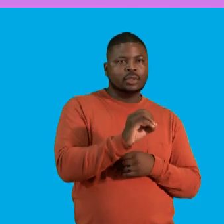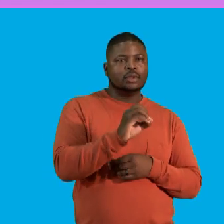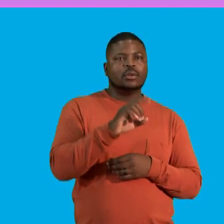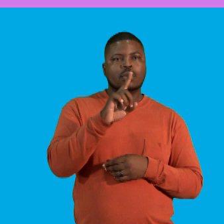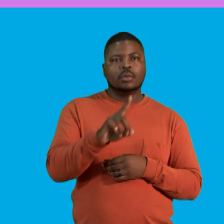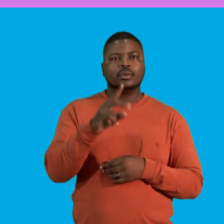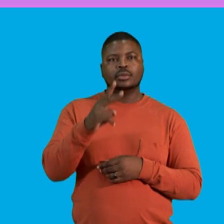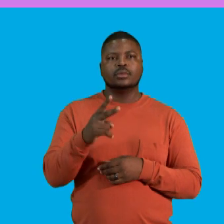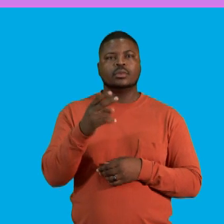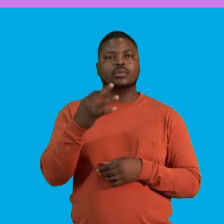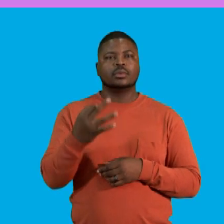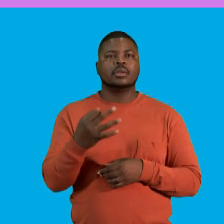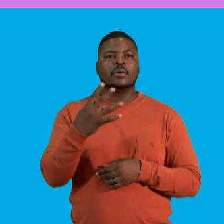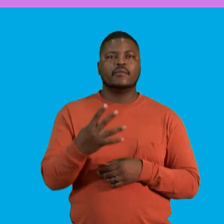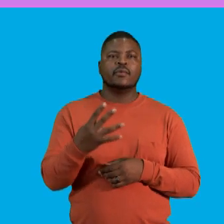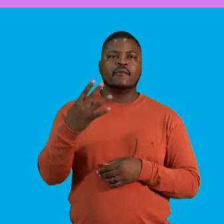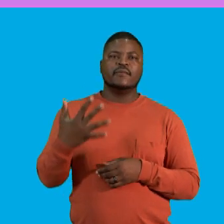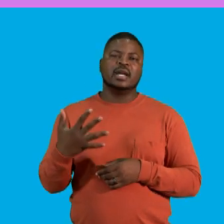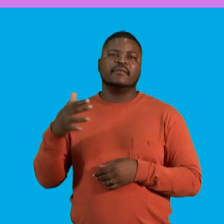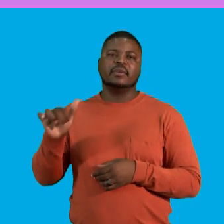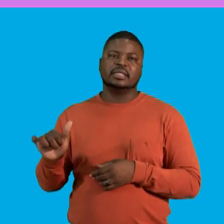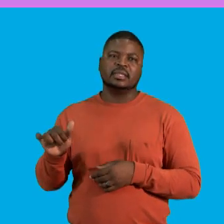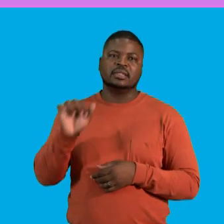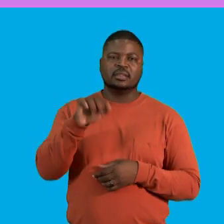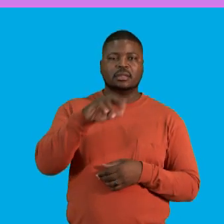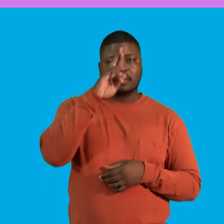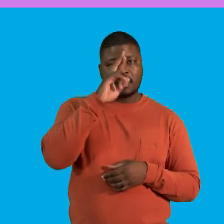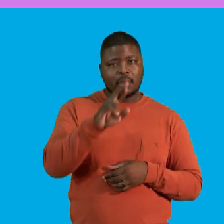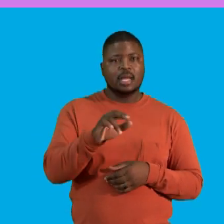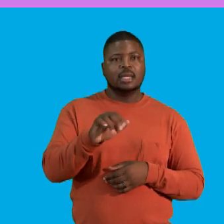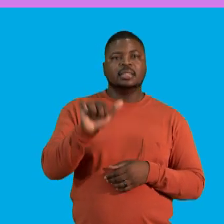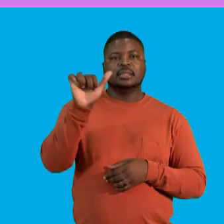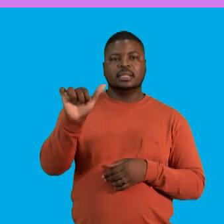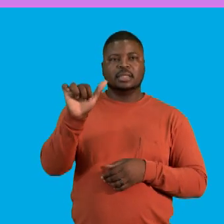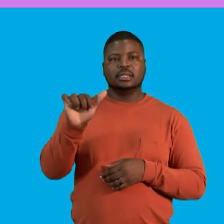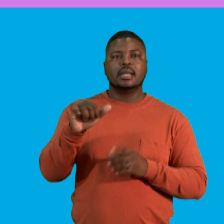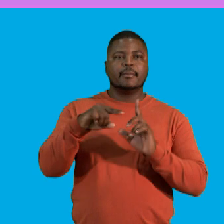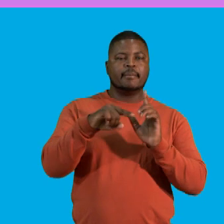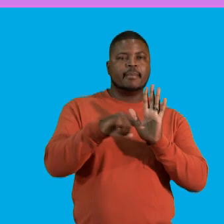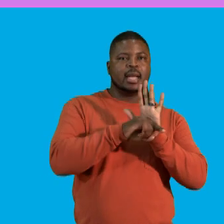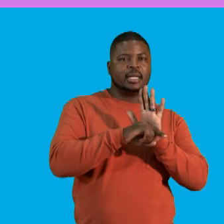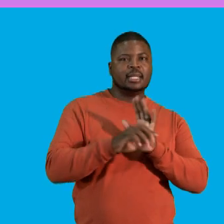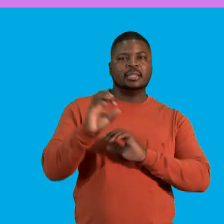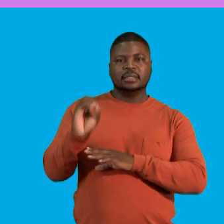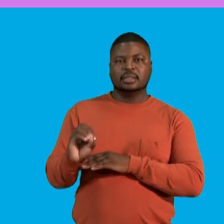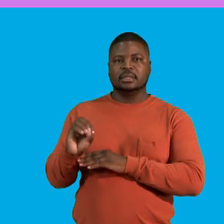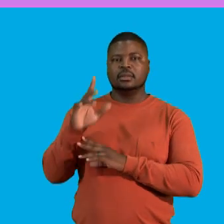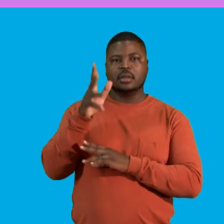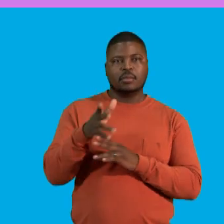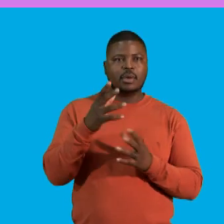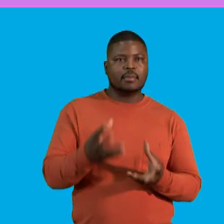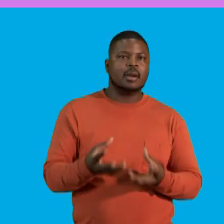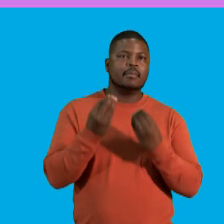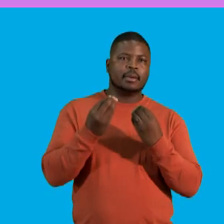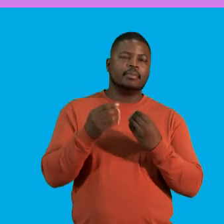4, 5, 6. So when you say 6 minus 0, you will get 6 units. So it's 1, 2, 3,